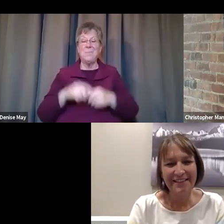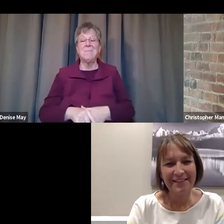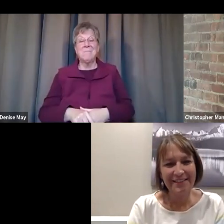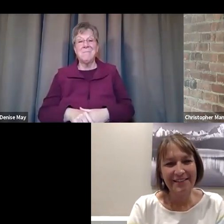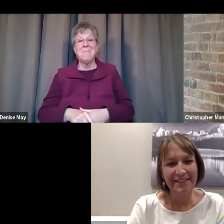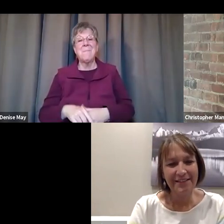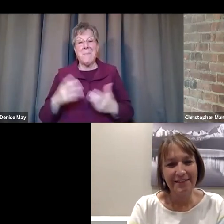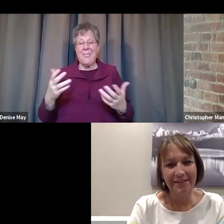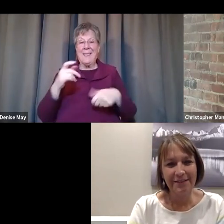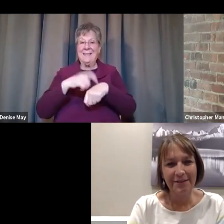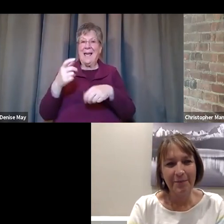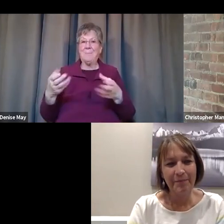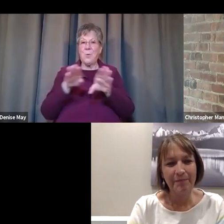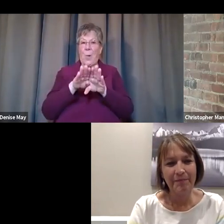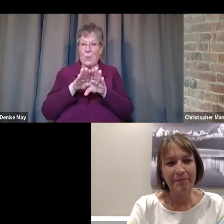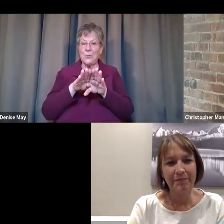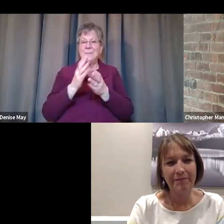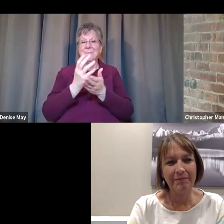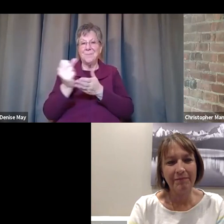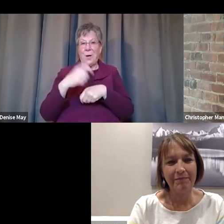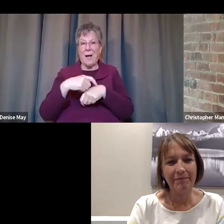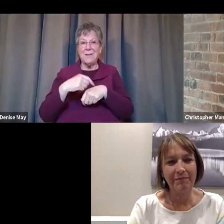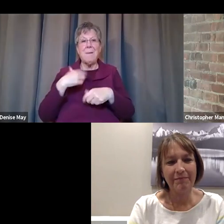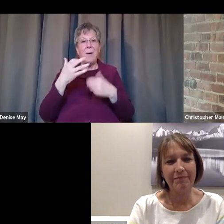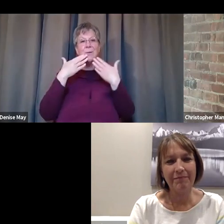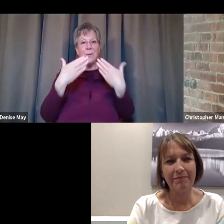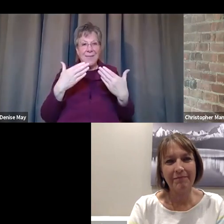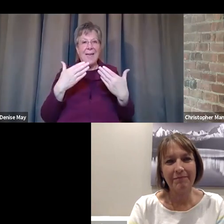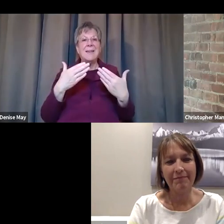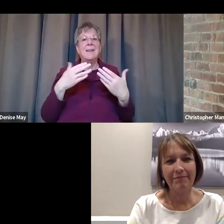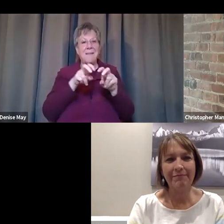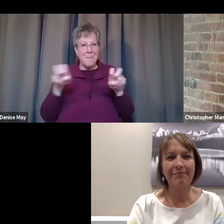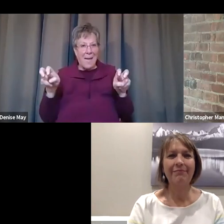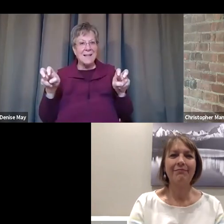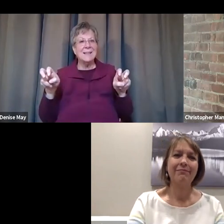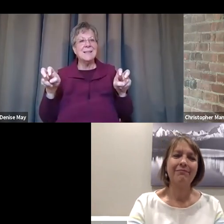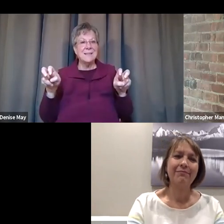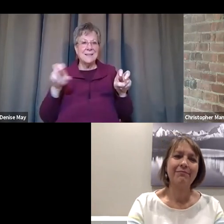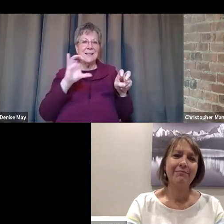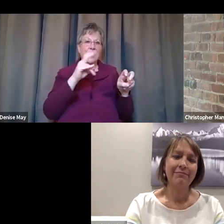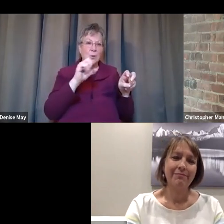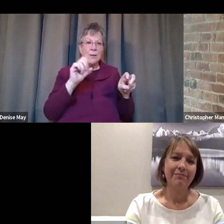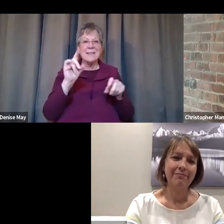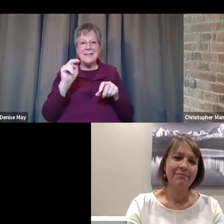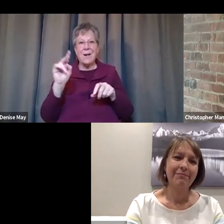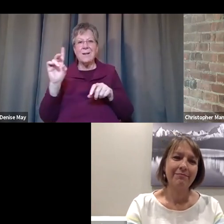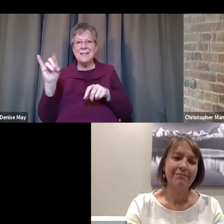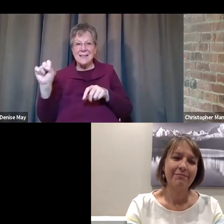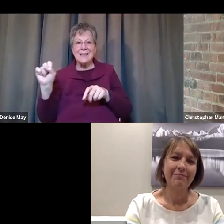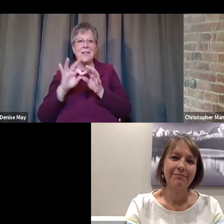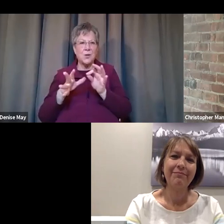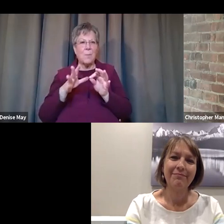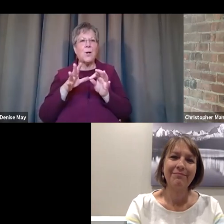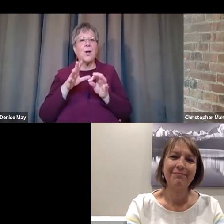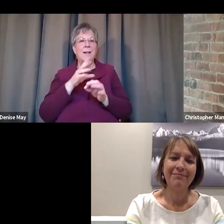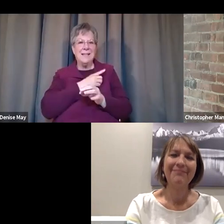Well, it's time to close. We're out of time now, and I just want to thank our panelists, Chris, Darren, and Denise, our interpreter, Denise